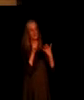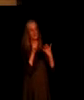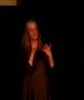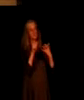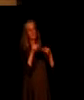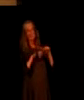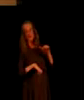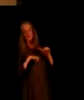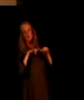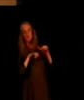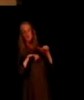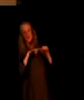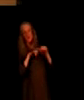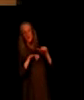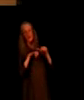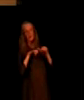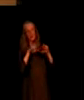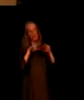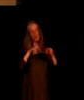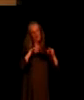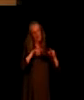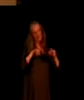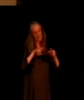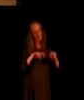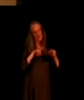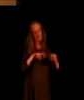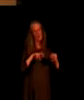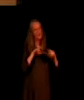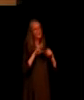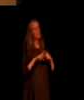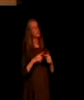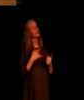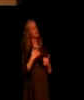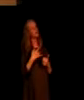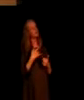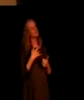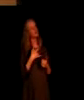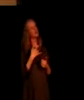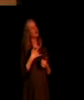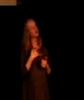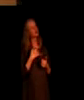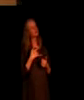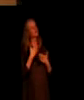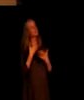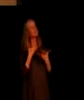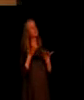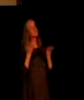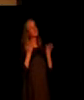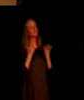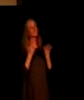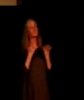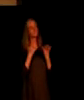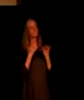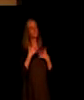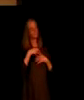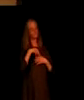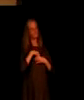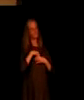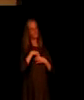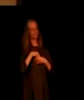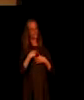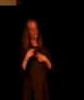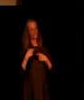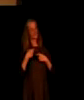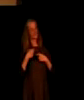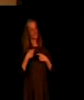guess you'd say, from the inside, and get that sense of, I'd have to call it tension. It really